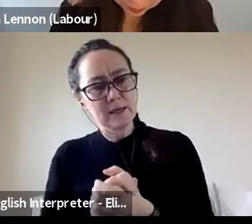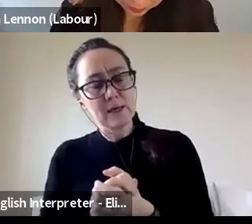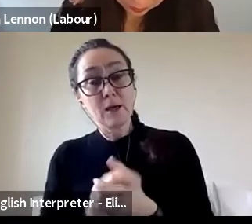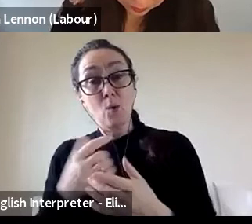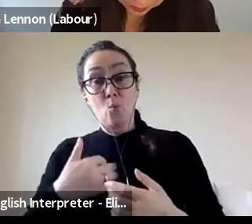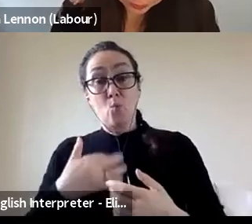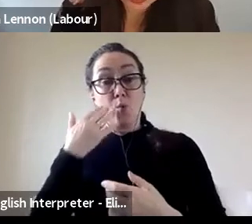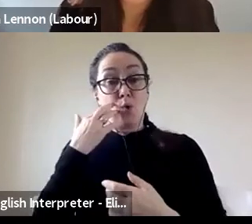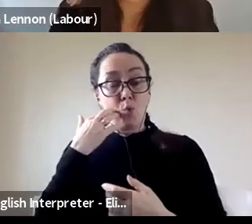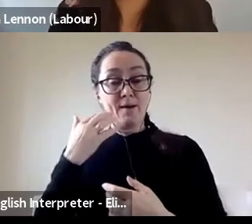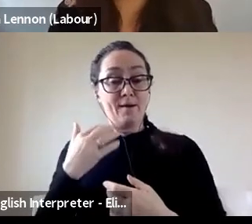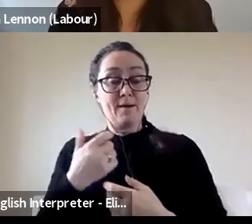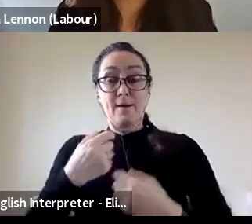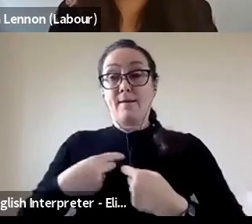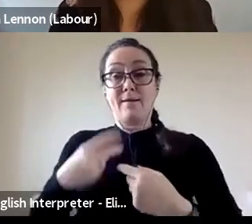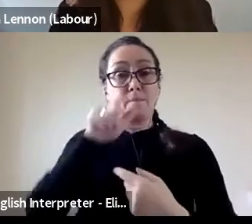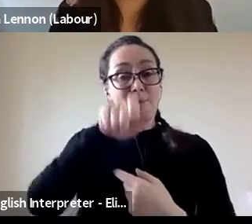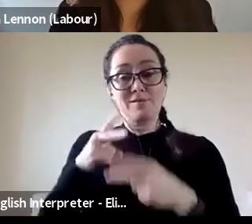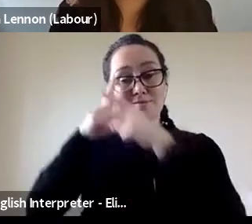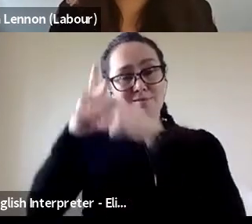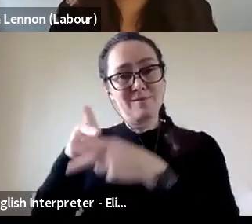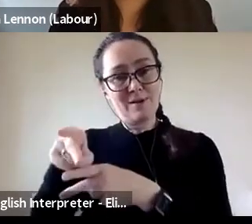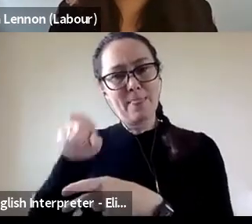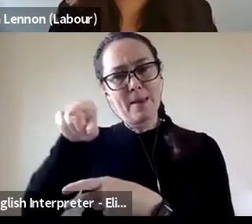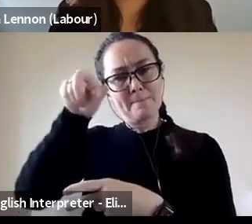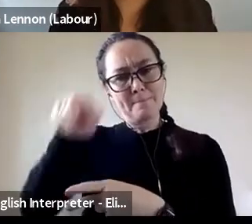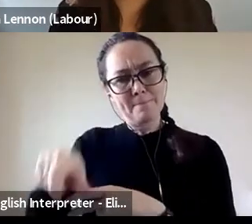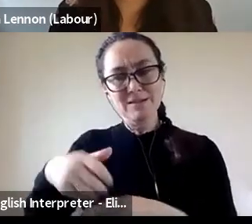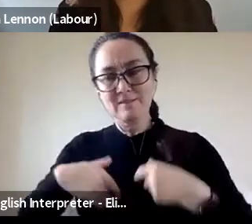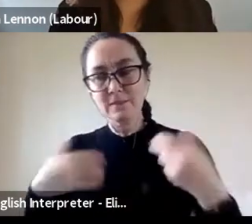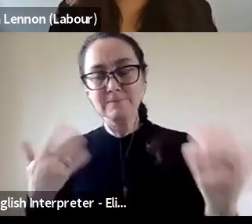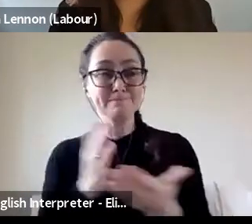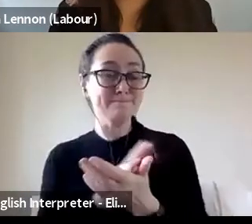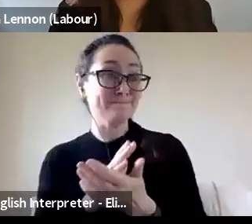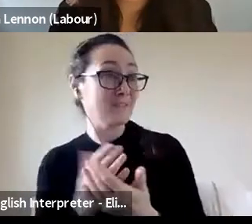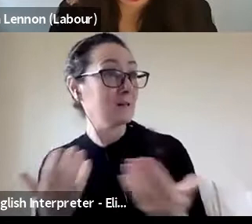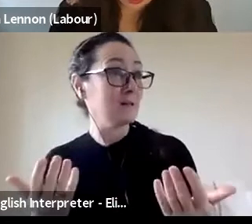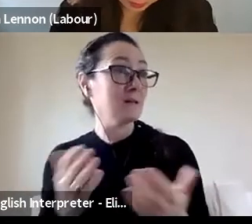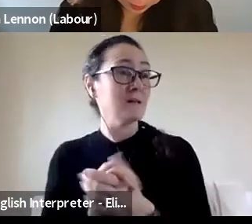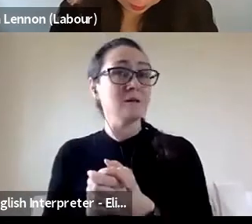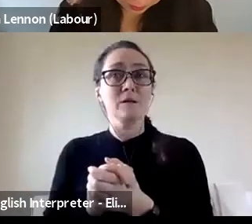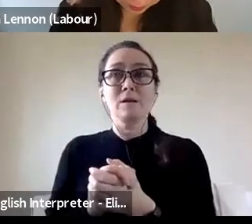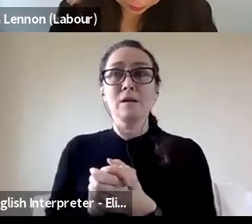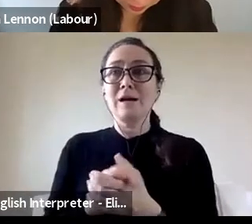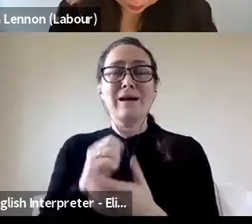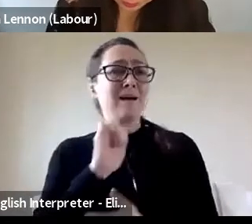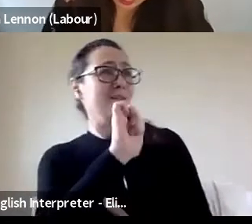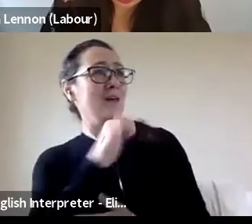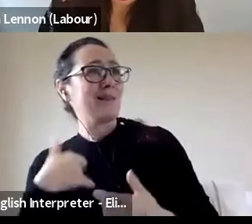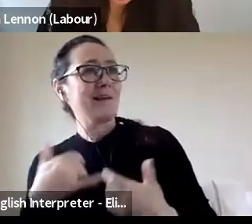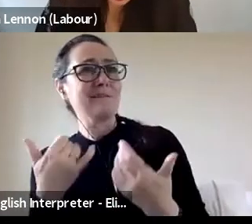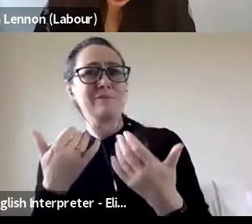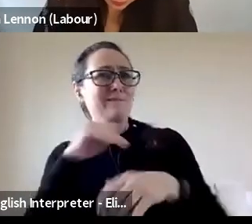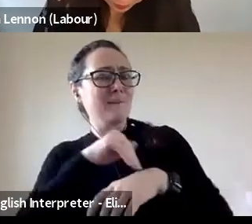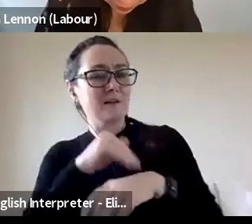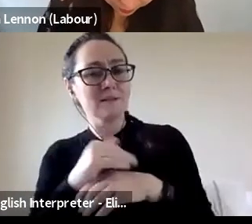taking up somebody's life. There are probably a lot of people relying on unpaid care who really should be getting community care. And I think a national care